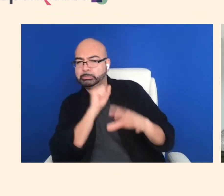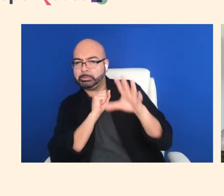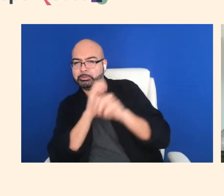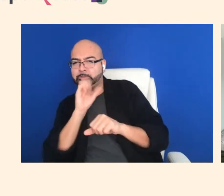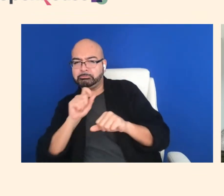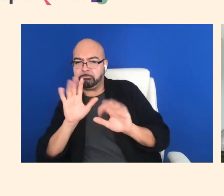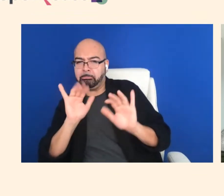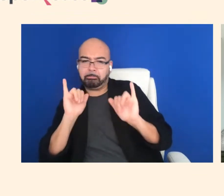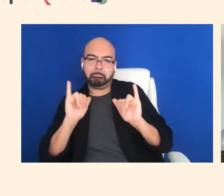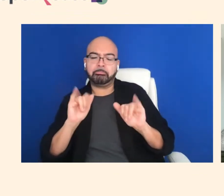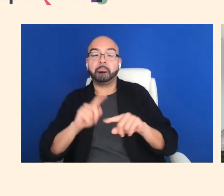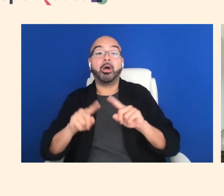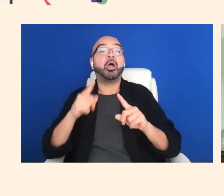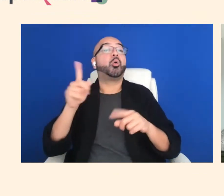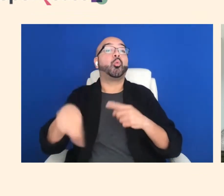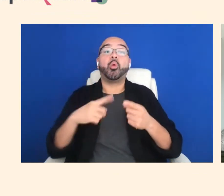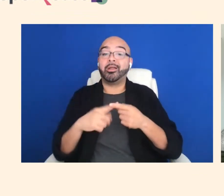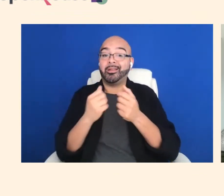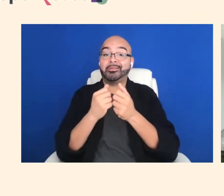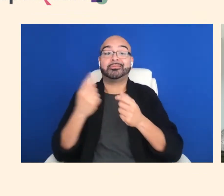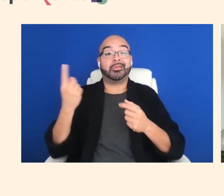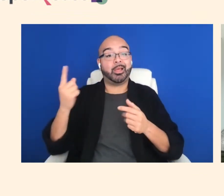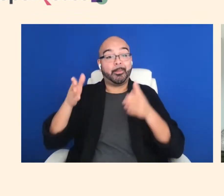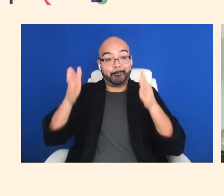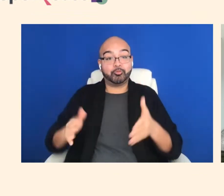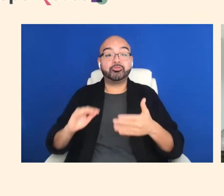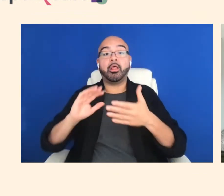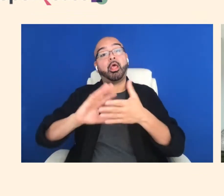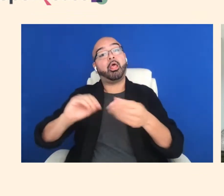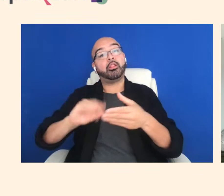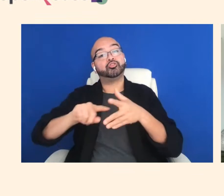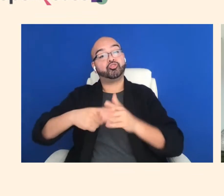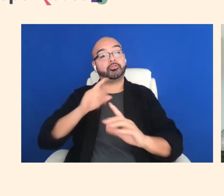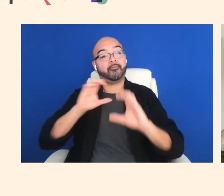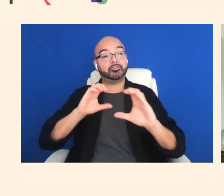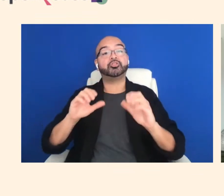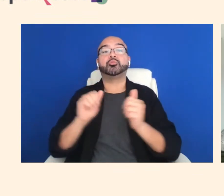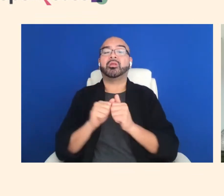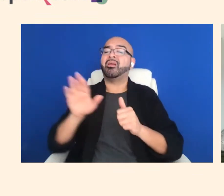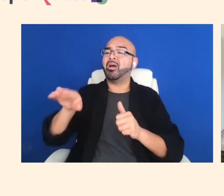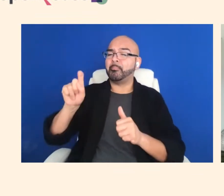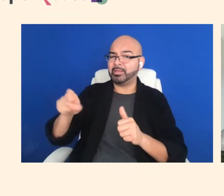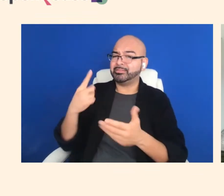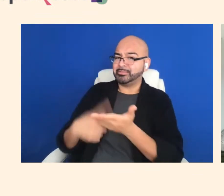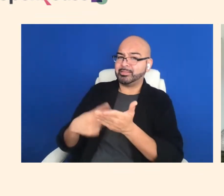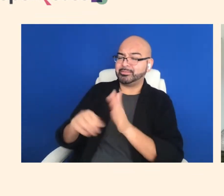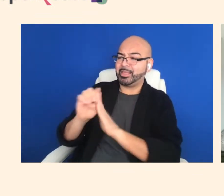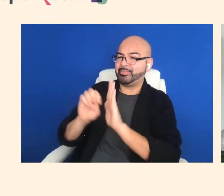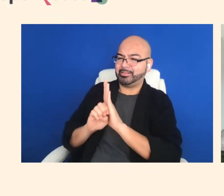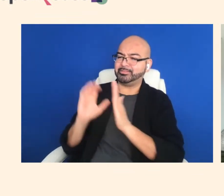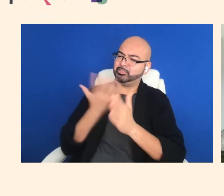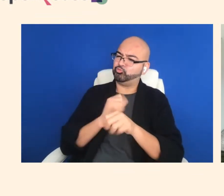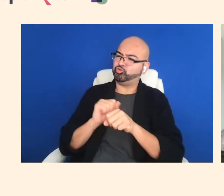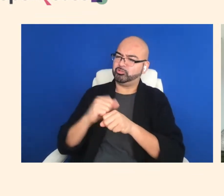every conversation with, first of all, we have to discuss the ethics that drive the work we do. And our key ethic